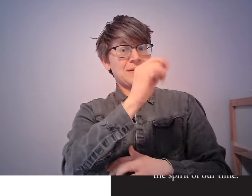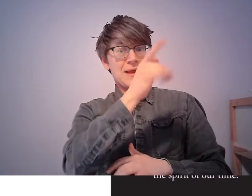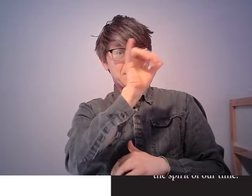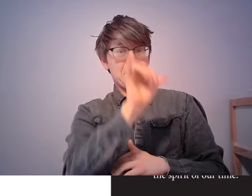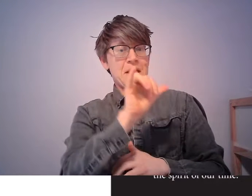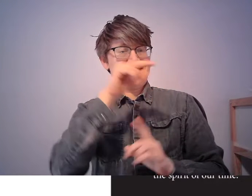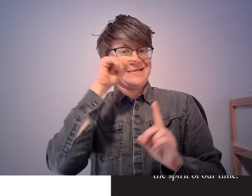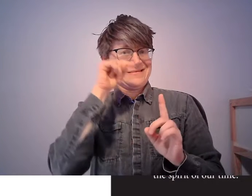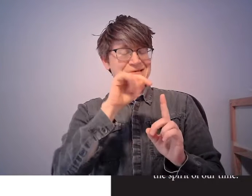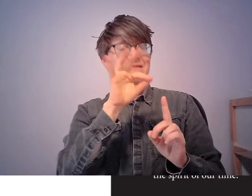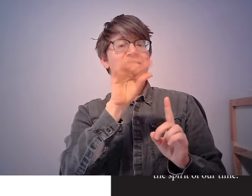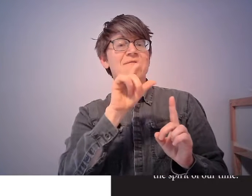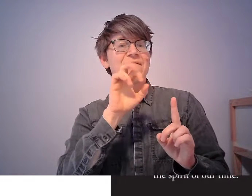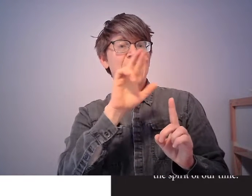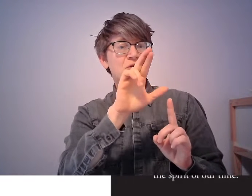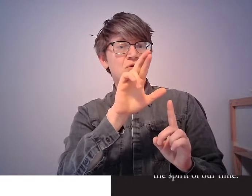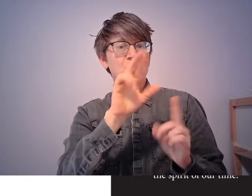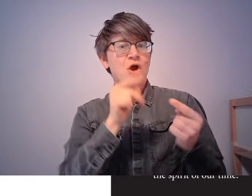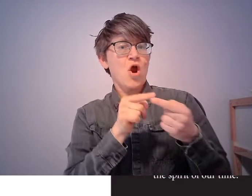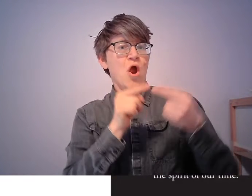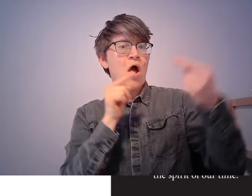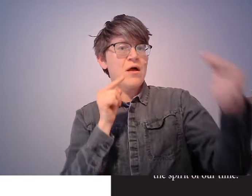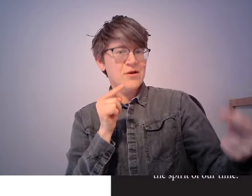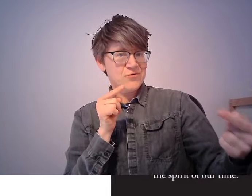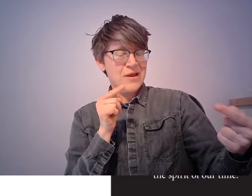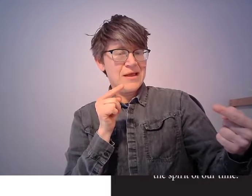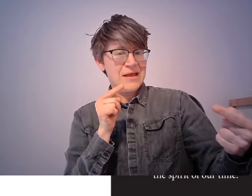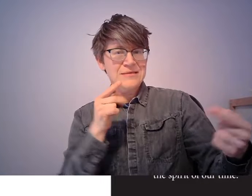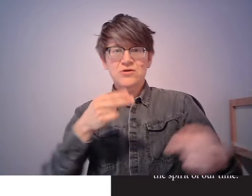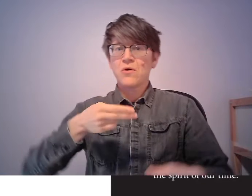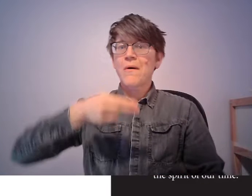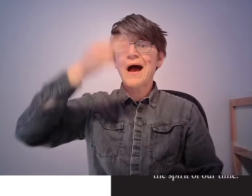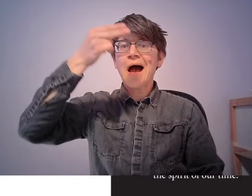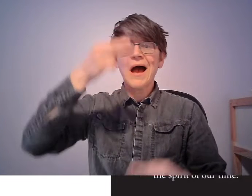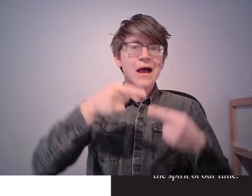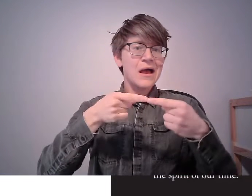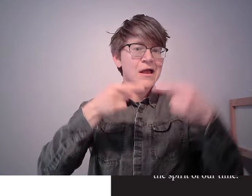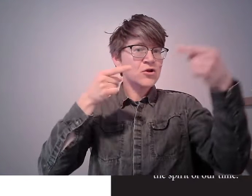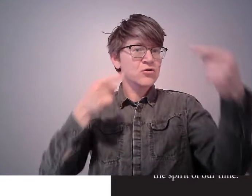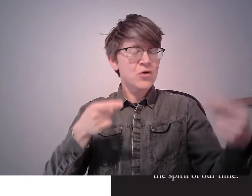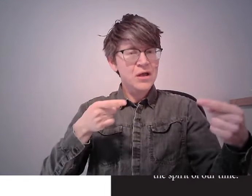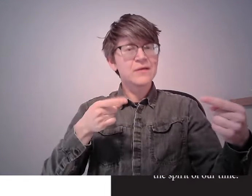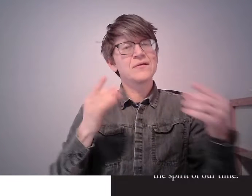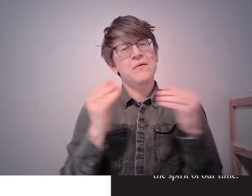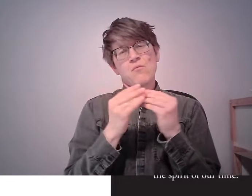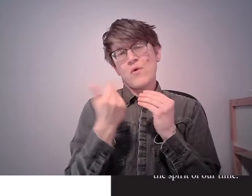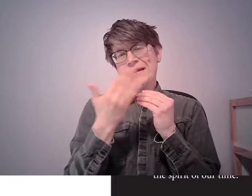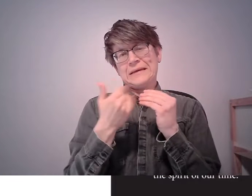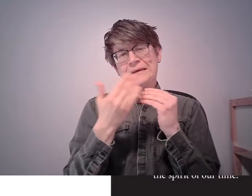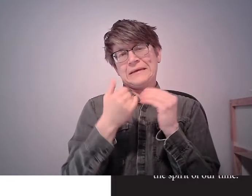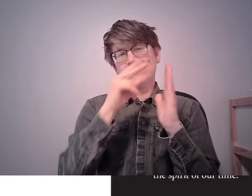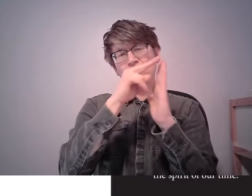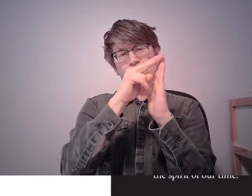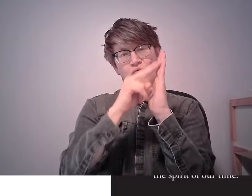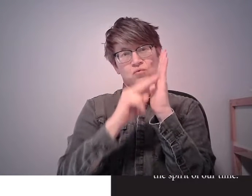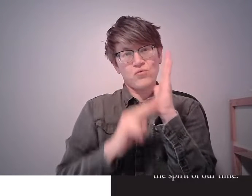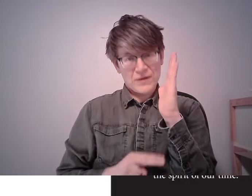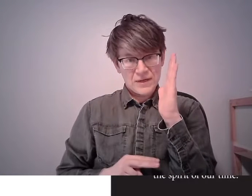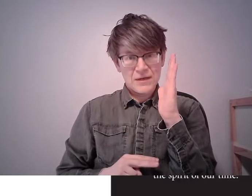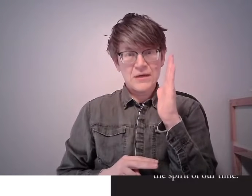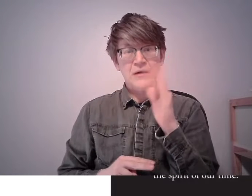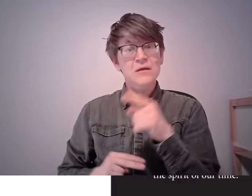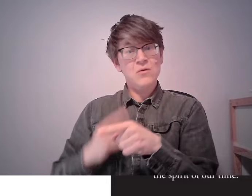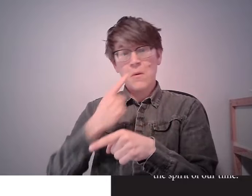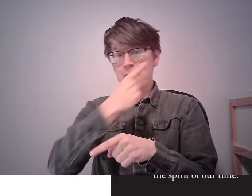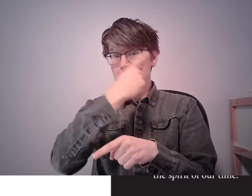contrast between the type and the background. High contrast makes for easiest reading. Black letters on a